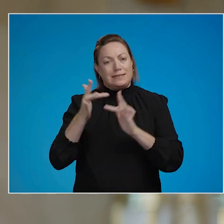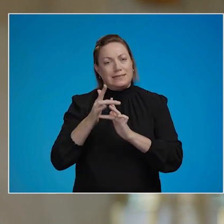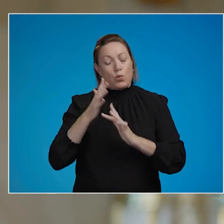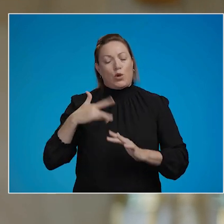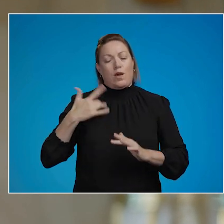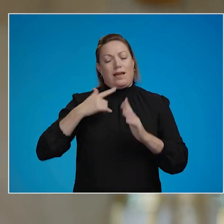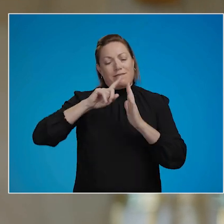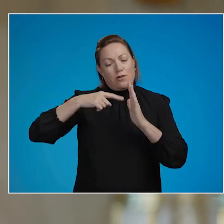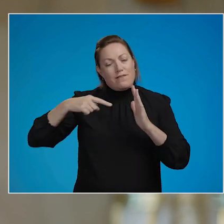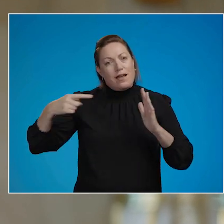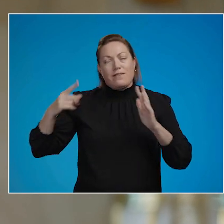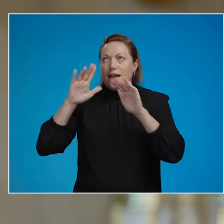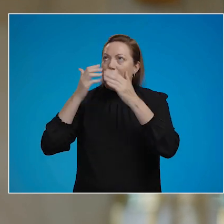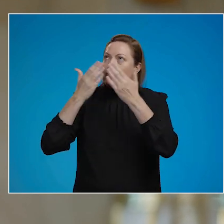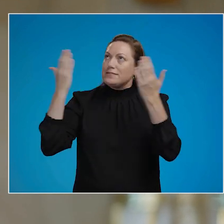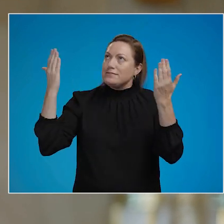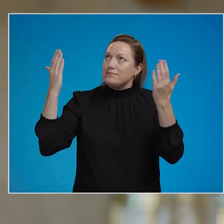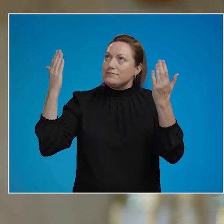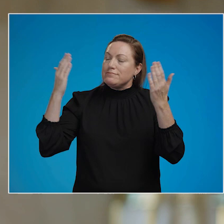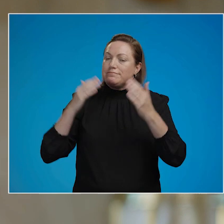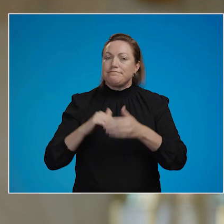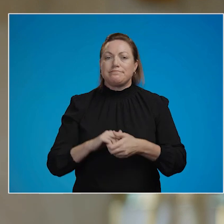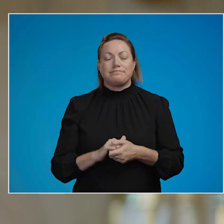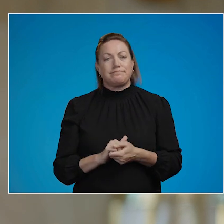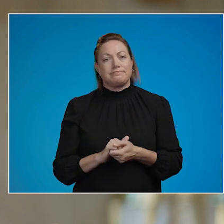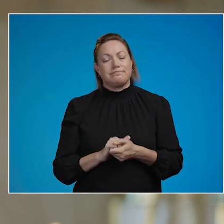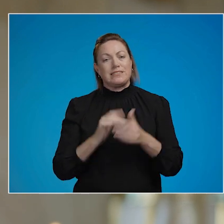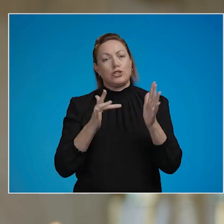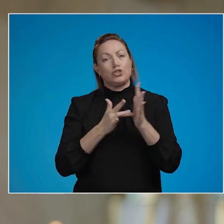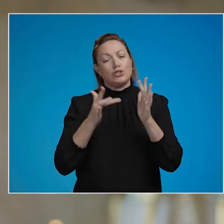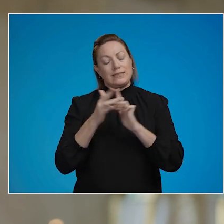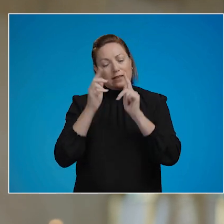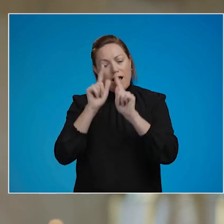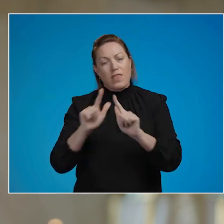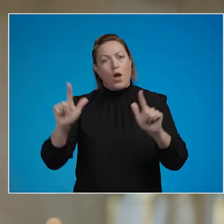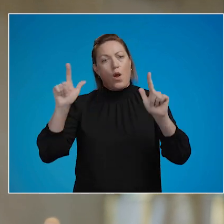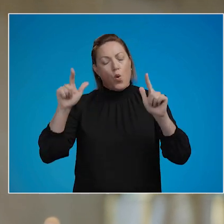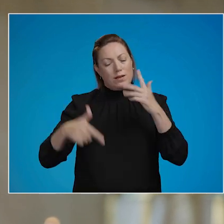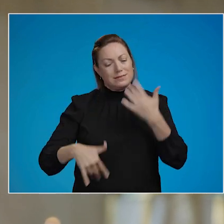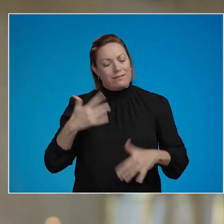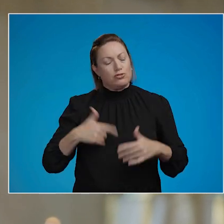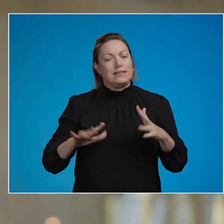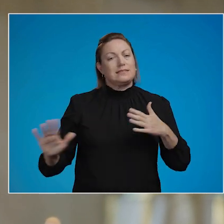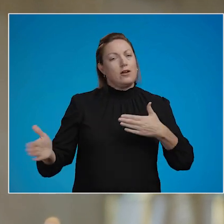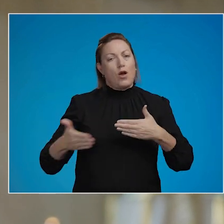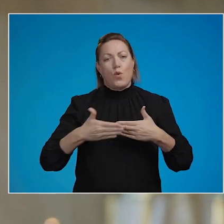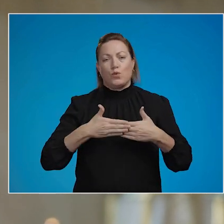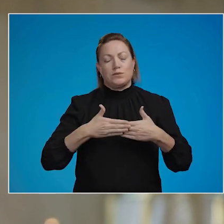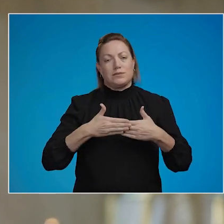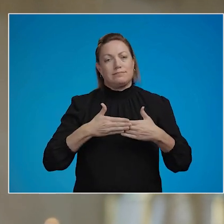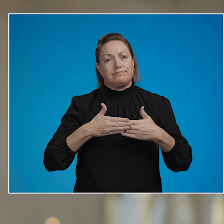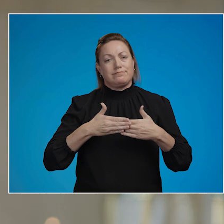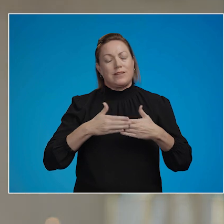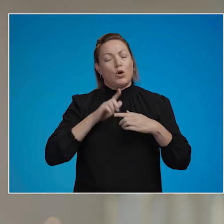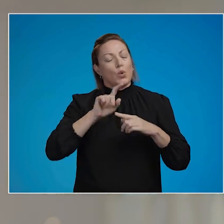immortality. Amen. Now that the days of the Lord's Passion have drawn to a close, may you who celebrate the gladness of the